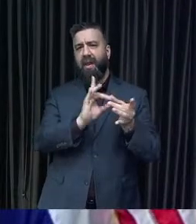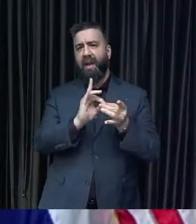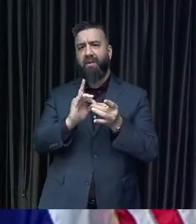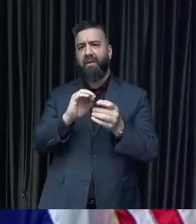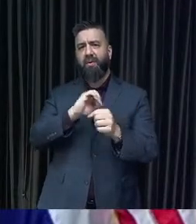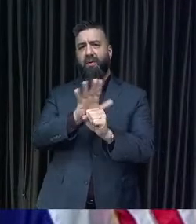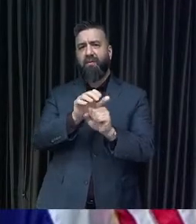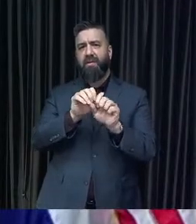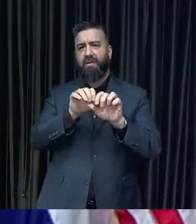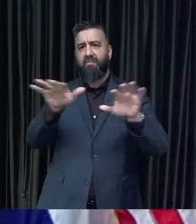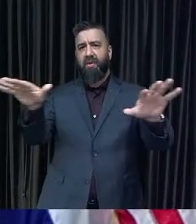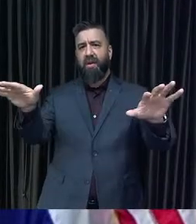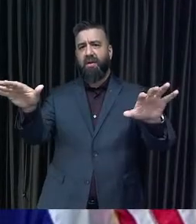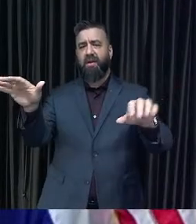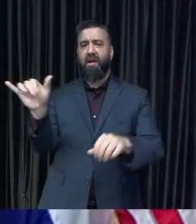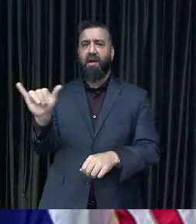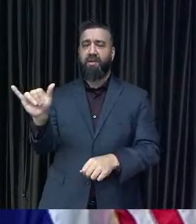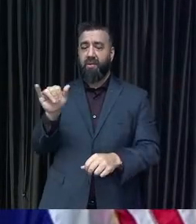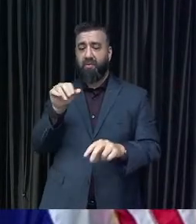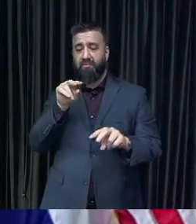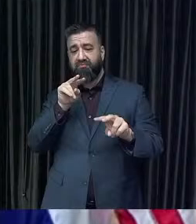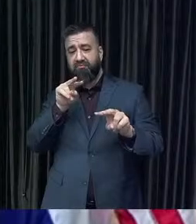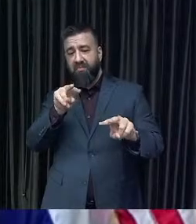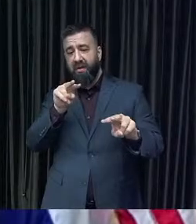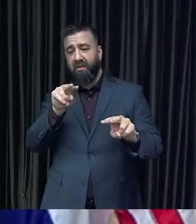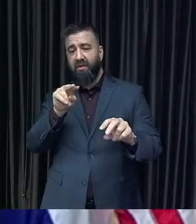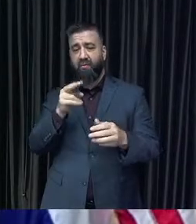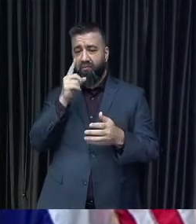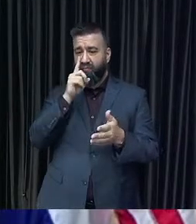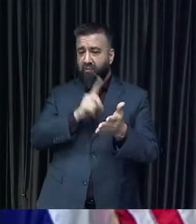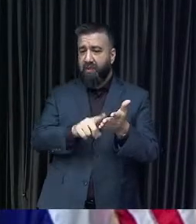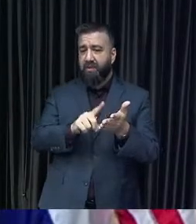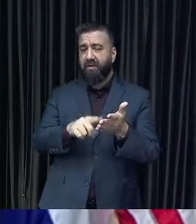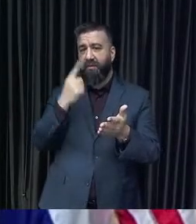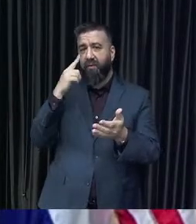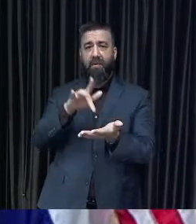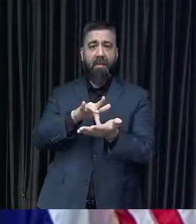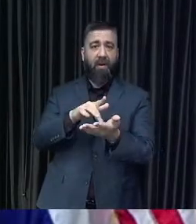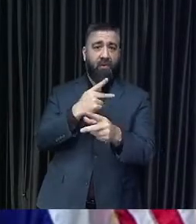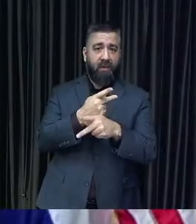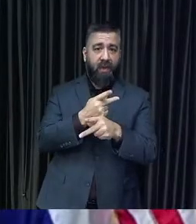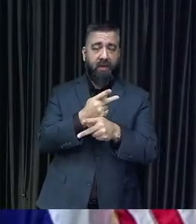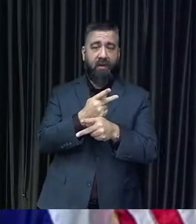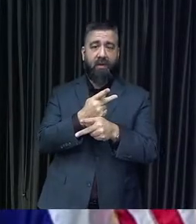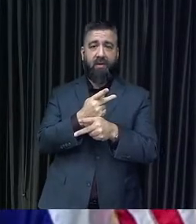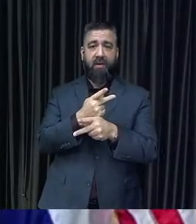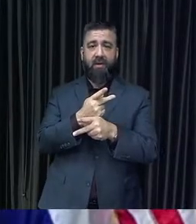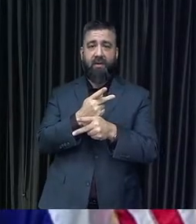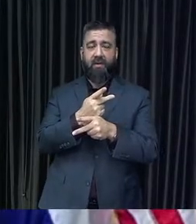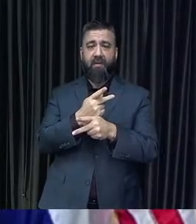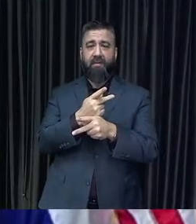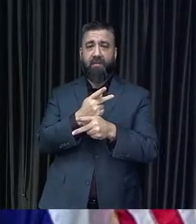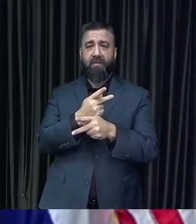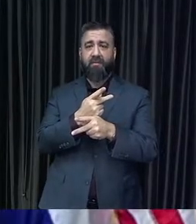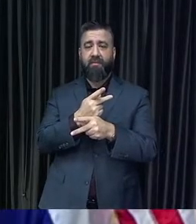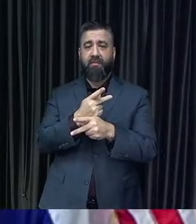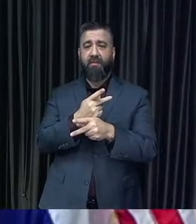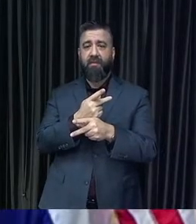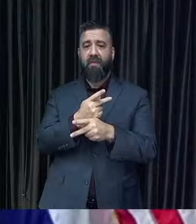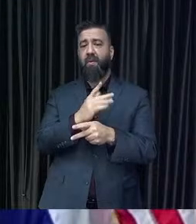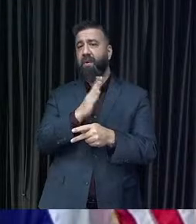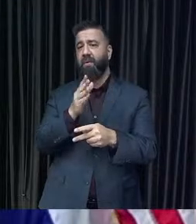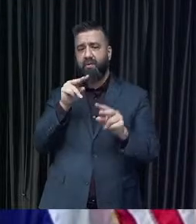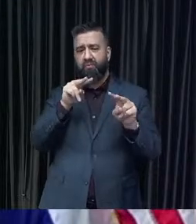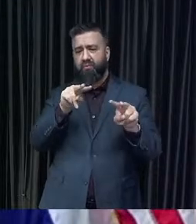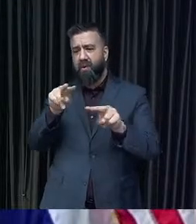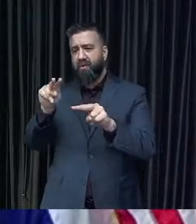indoor dining. We'll be watching research around medical care that's provided to folks that have been infected with COVID. And we'll be watching